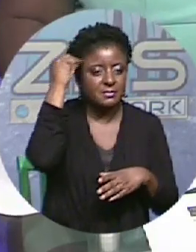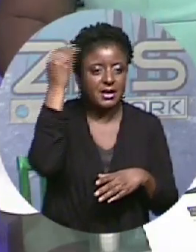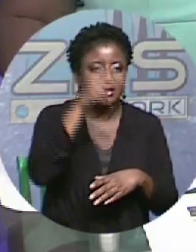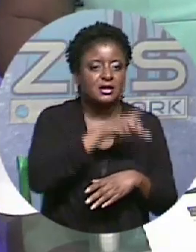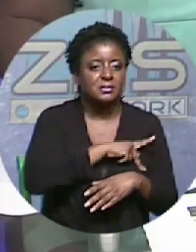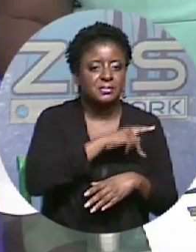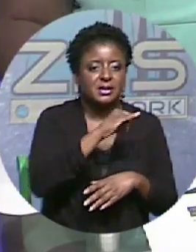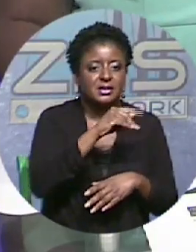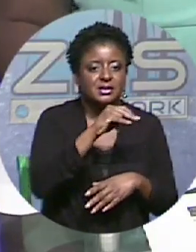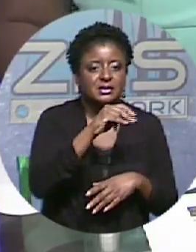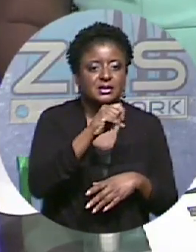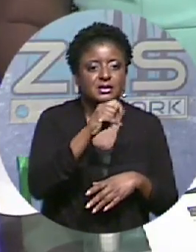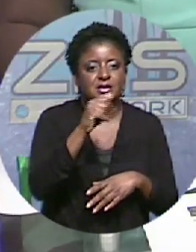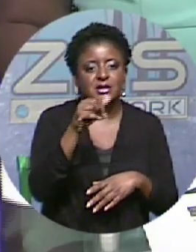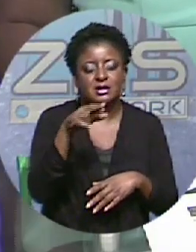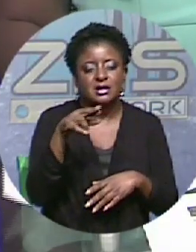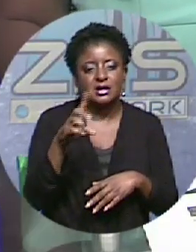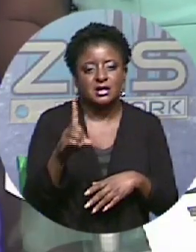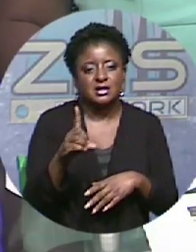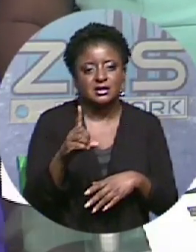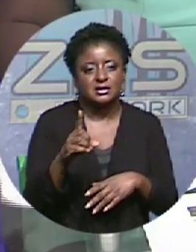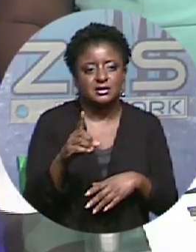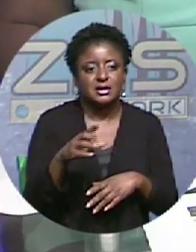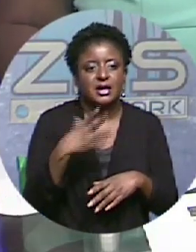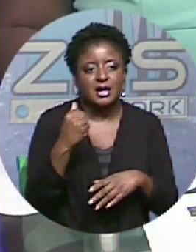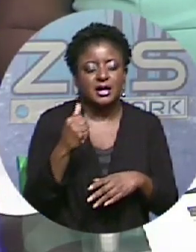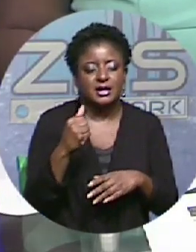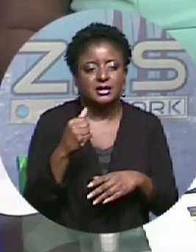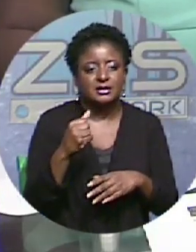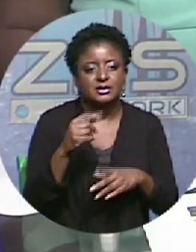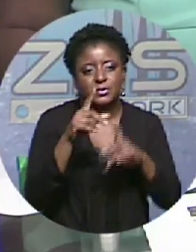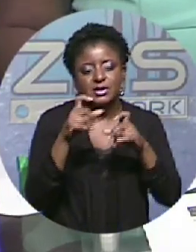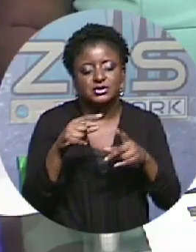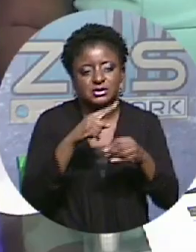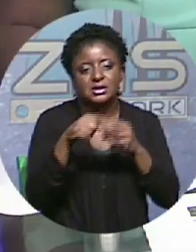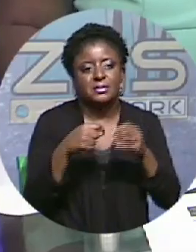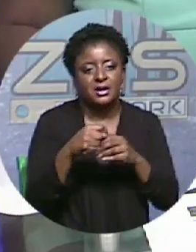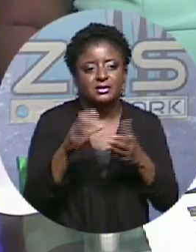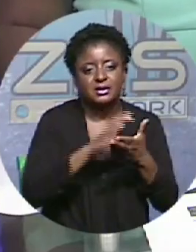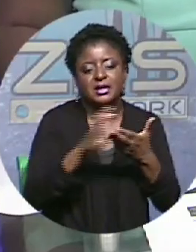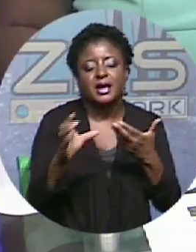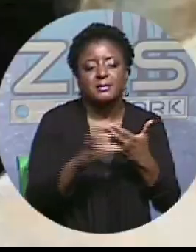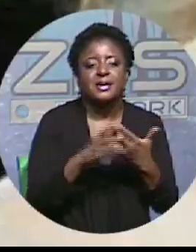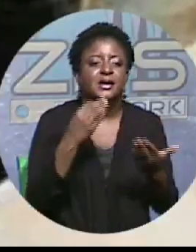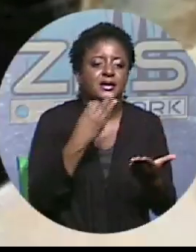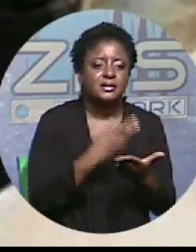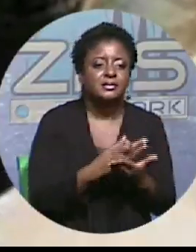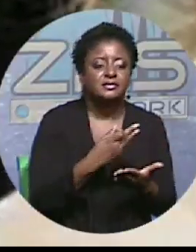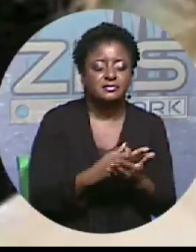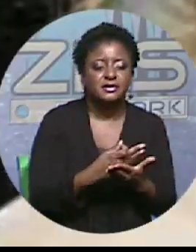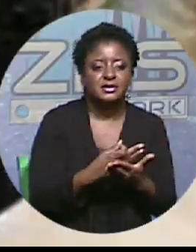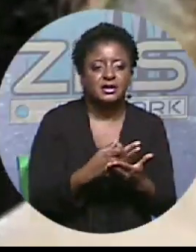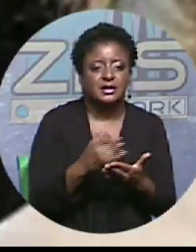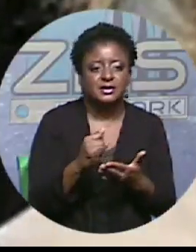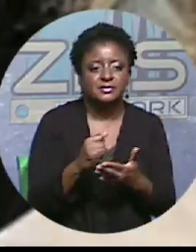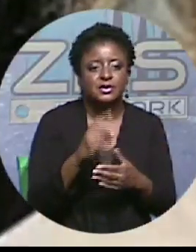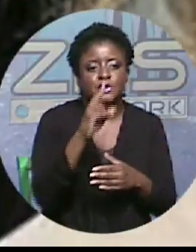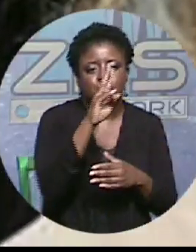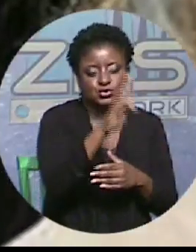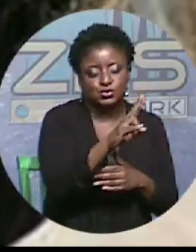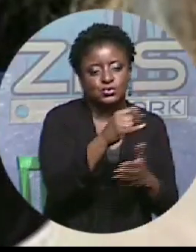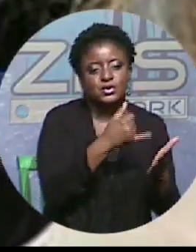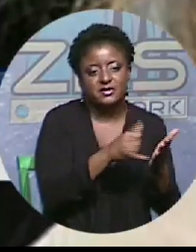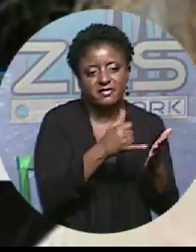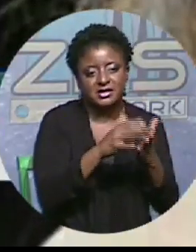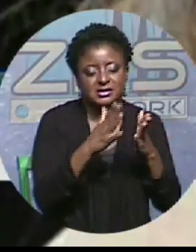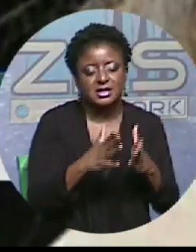funding. Cleopatra Murphy was tasked with reading the documents and provides us with this breakdown. Two investigators allegedly hired